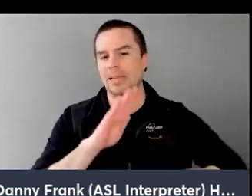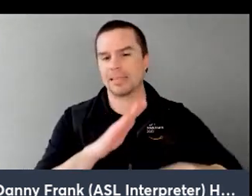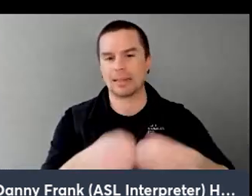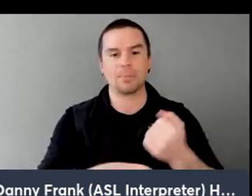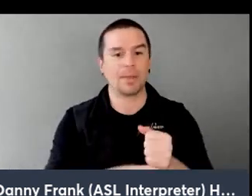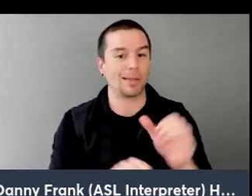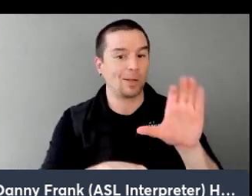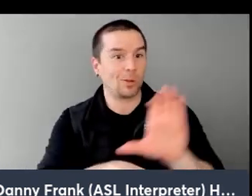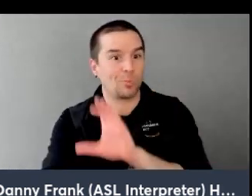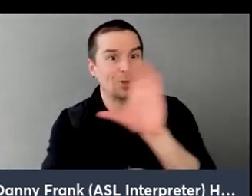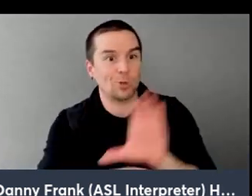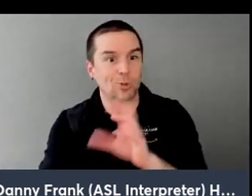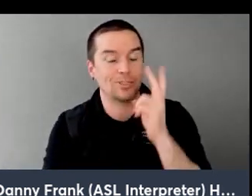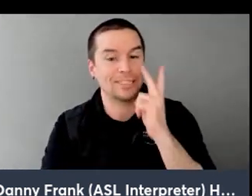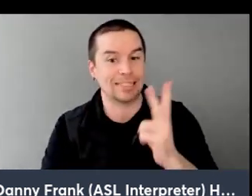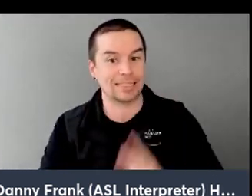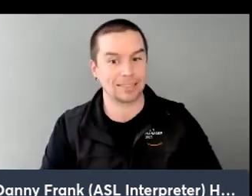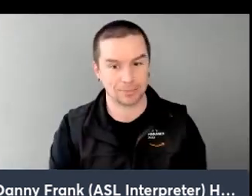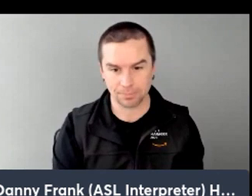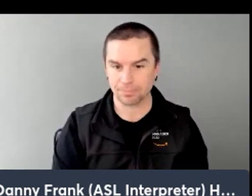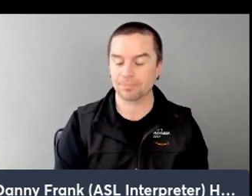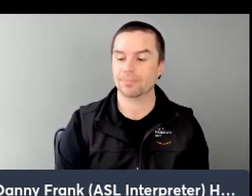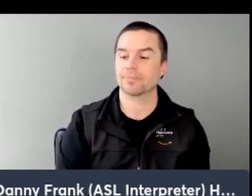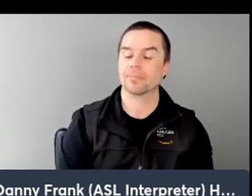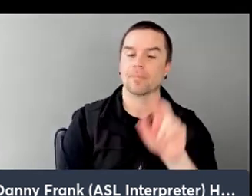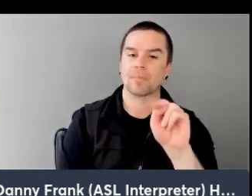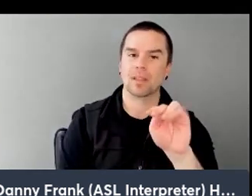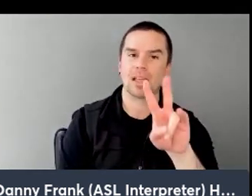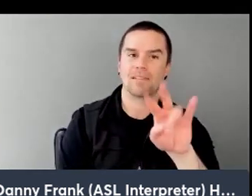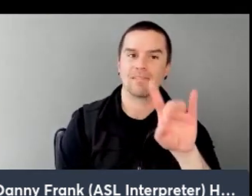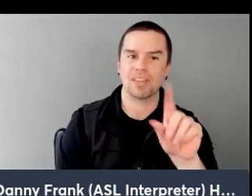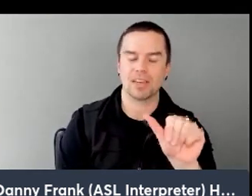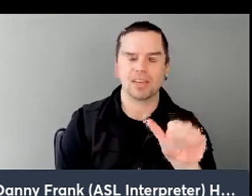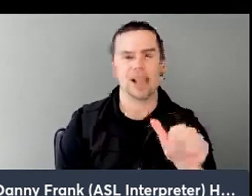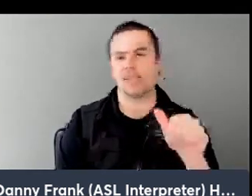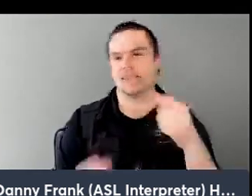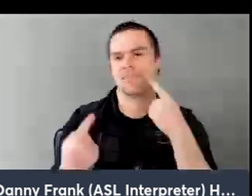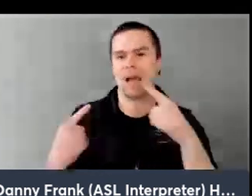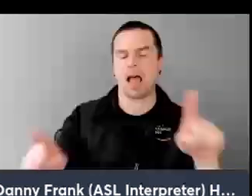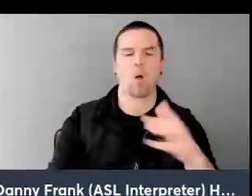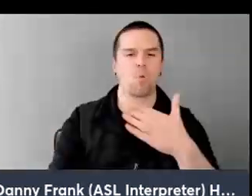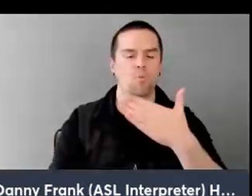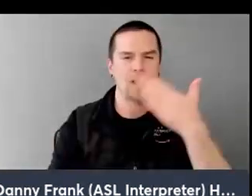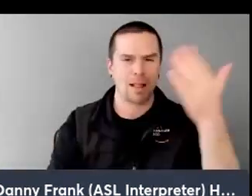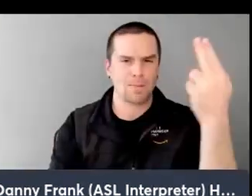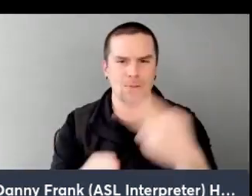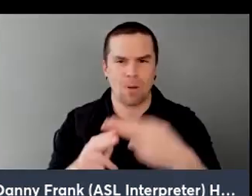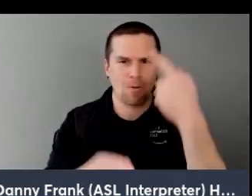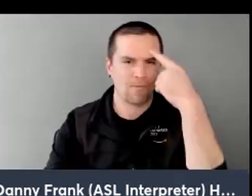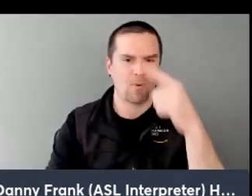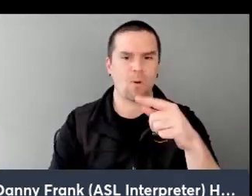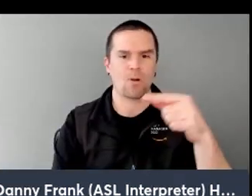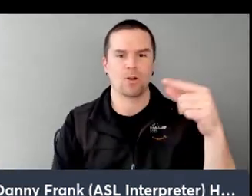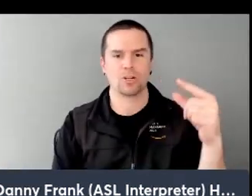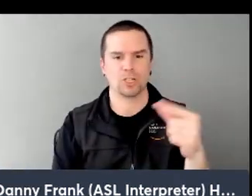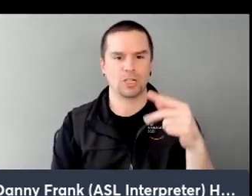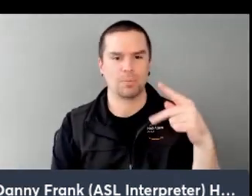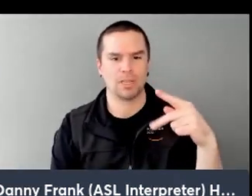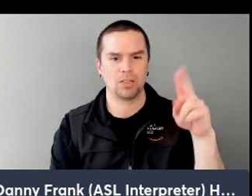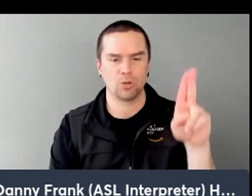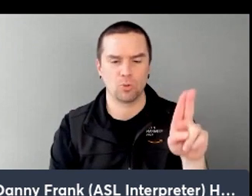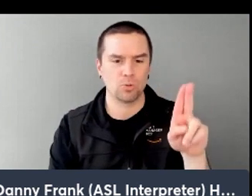Now NVIDIA, very famous for its GPUs, obviously, but today we're talking computer vision and we're